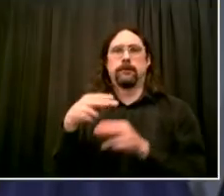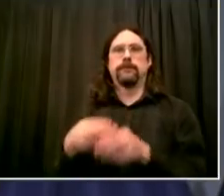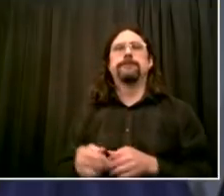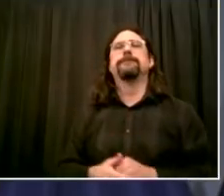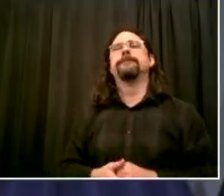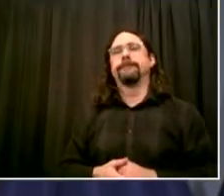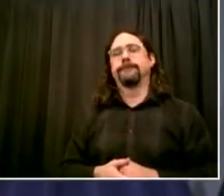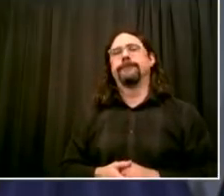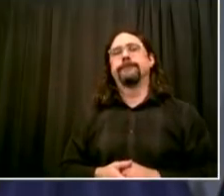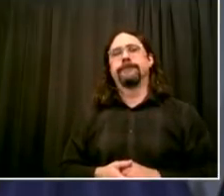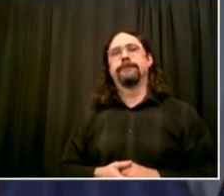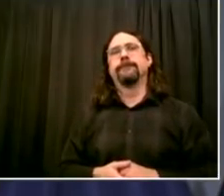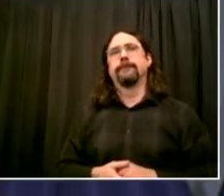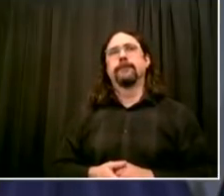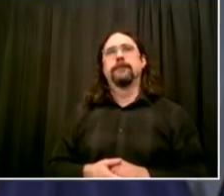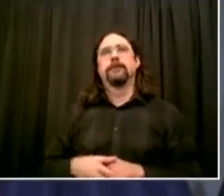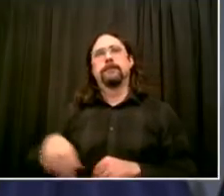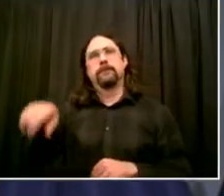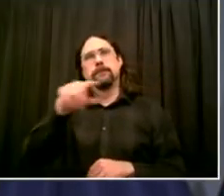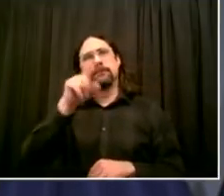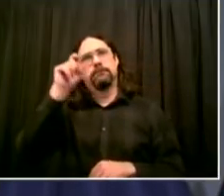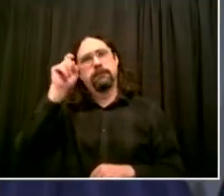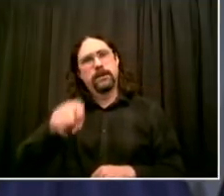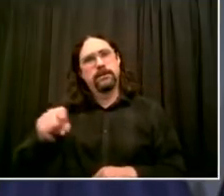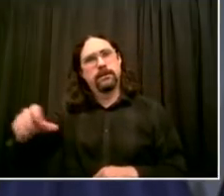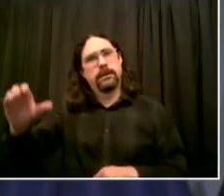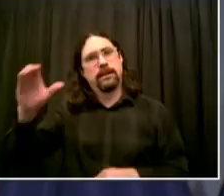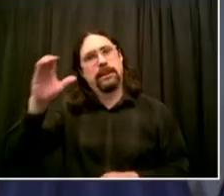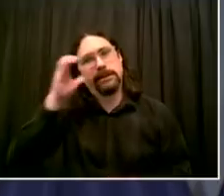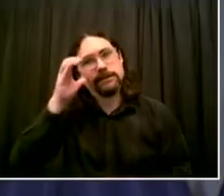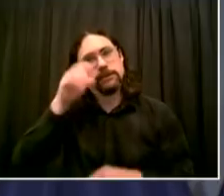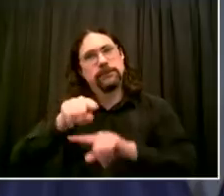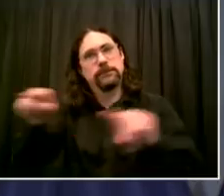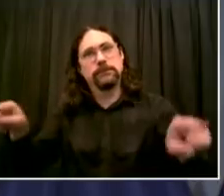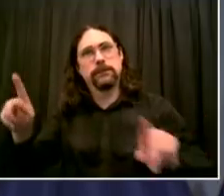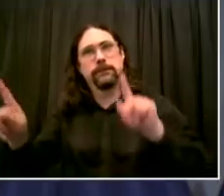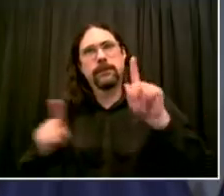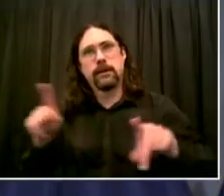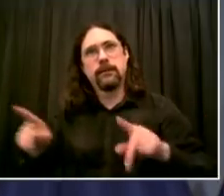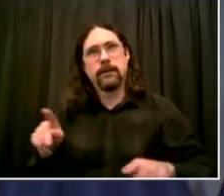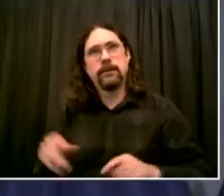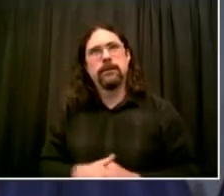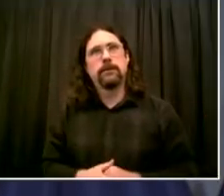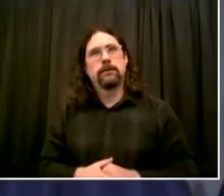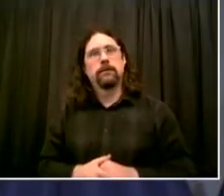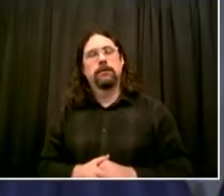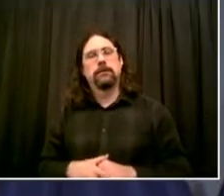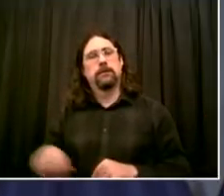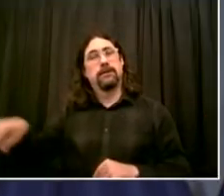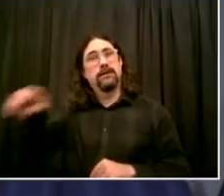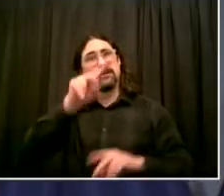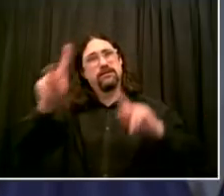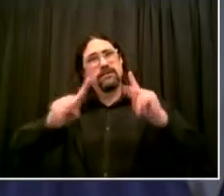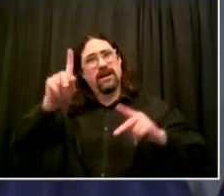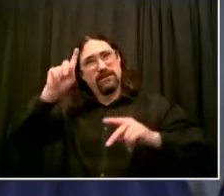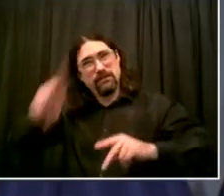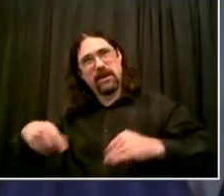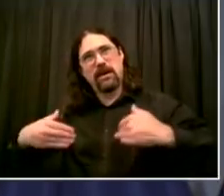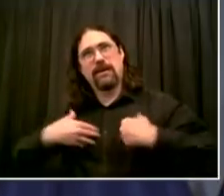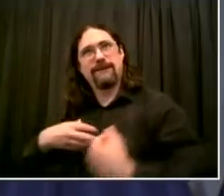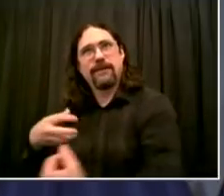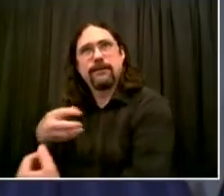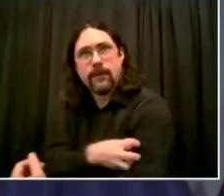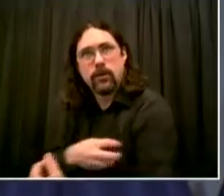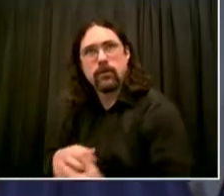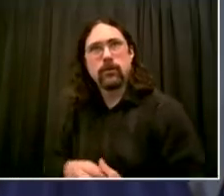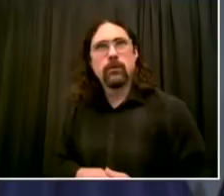to. The people have the power. Again, we elect the elected officials. We are the ones that vote and cast those votes to